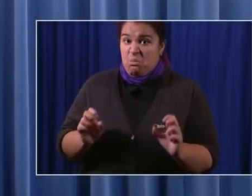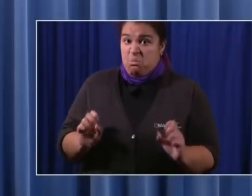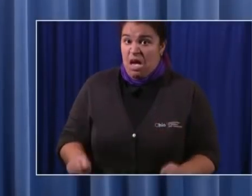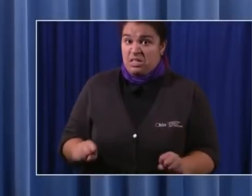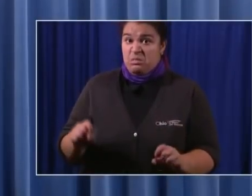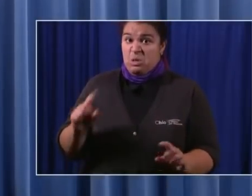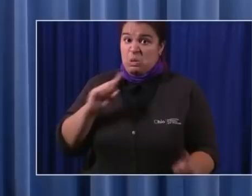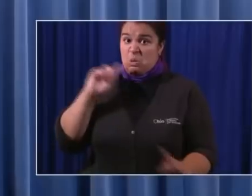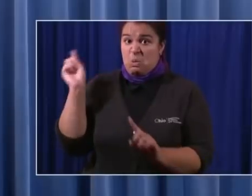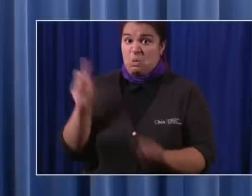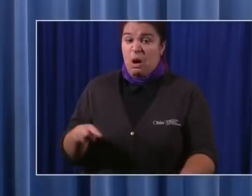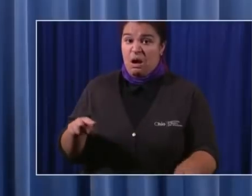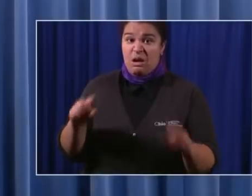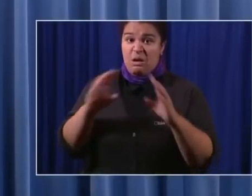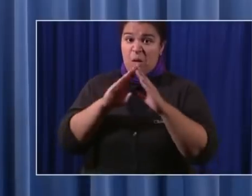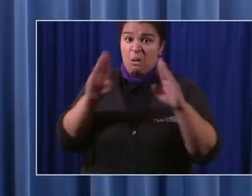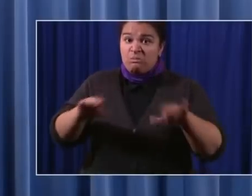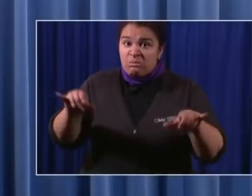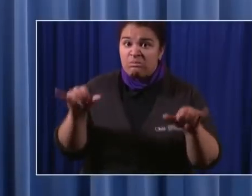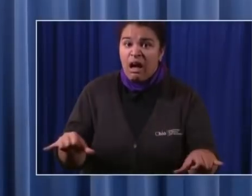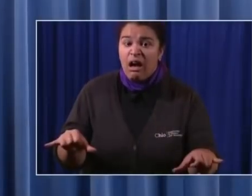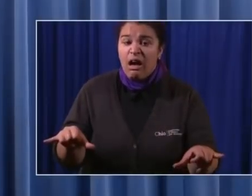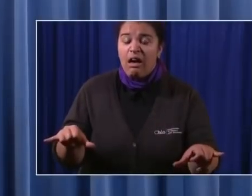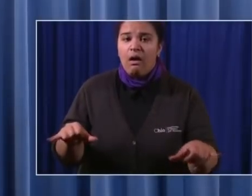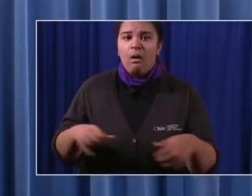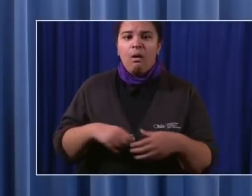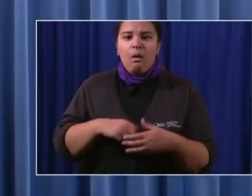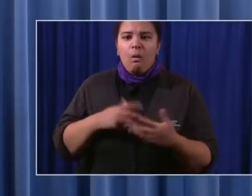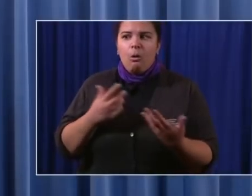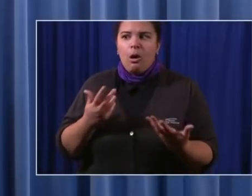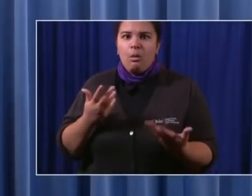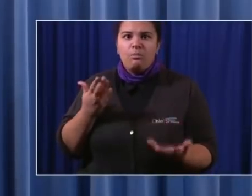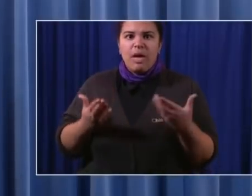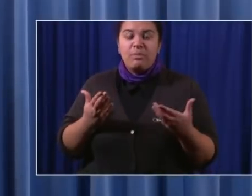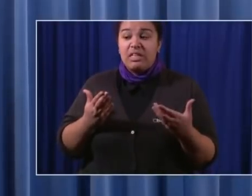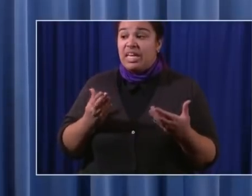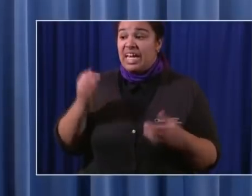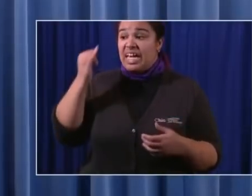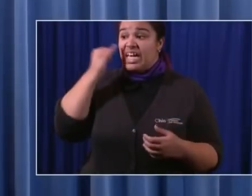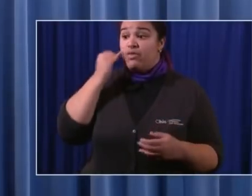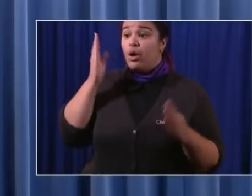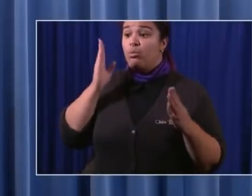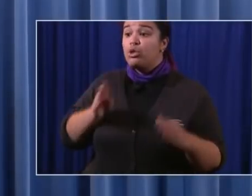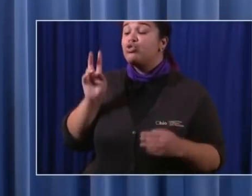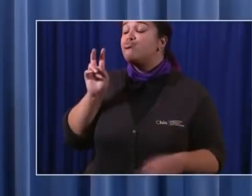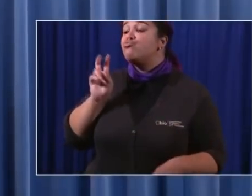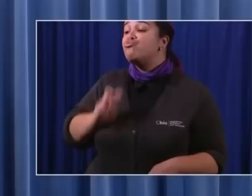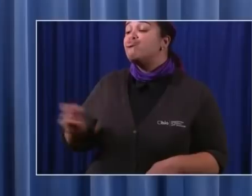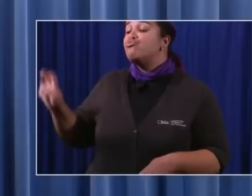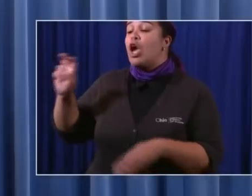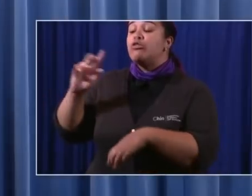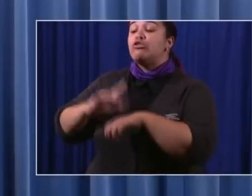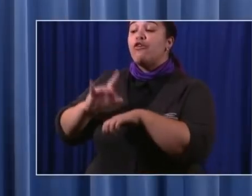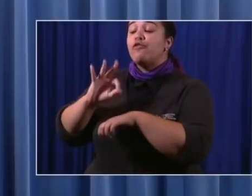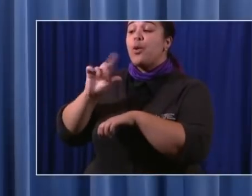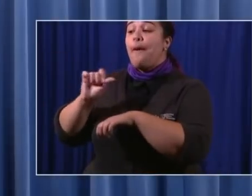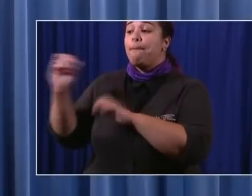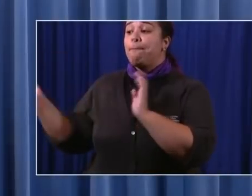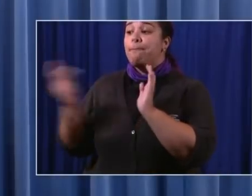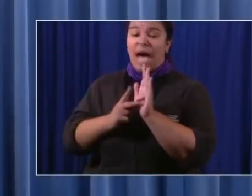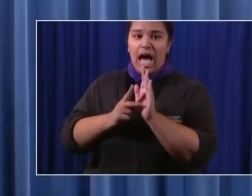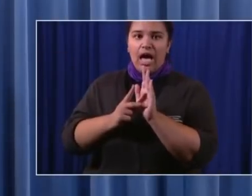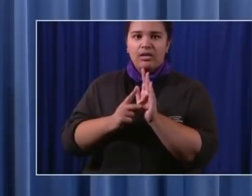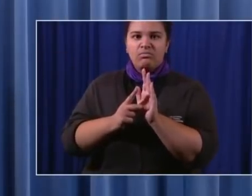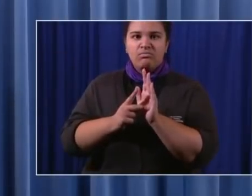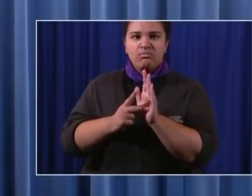would institute a quarantine for people who are leaving the state, for example, going to Florida? What exactly does that